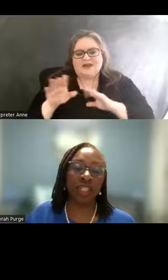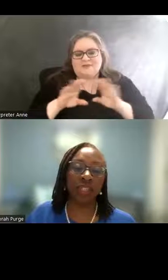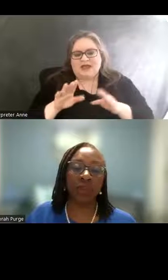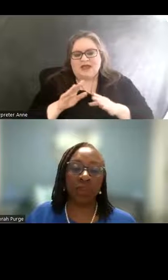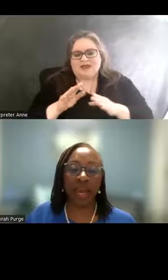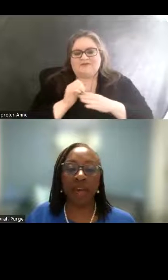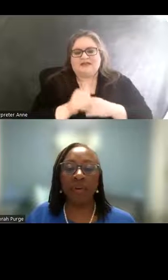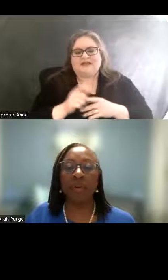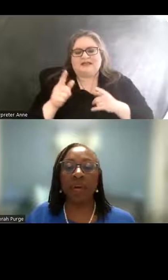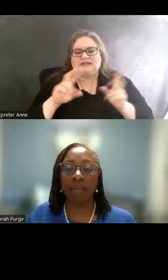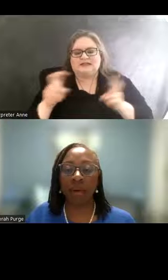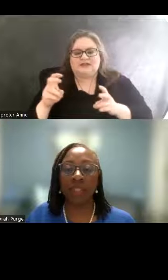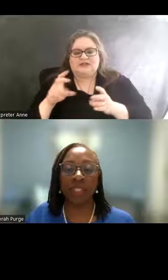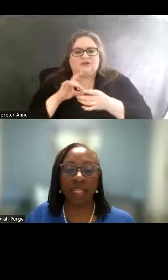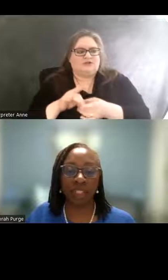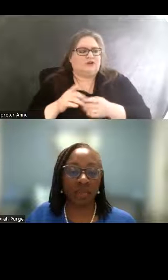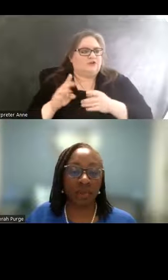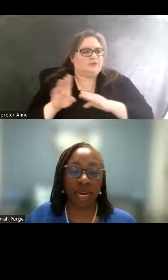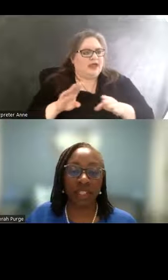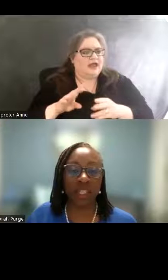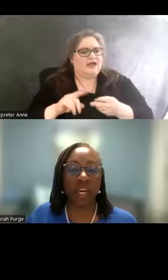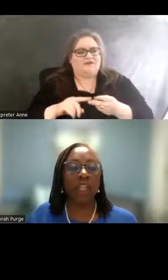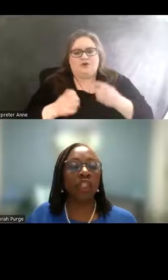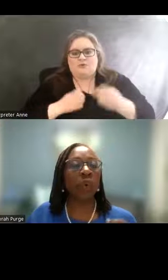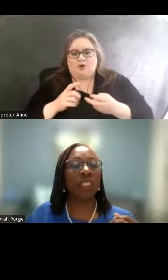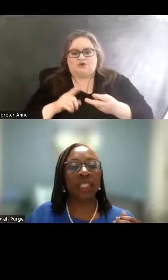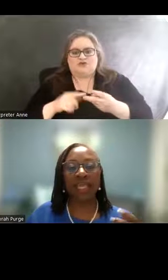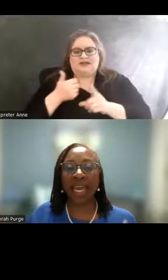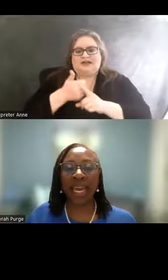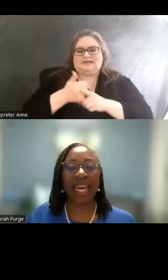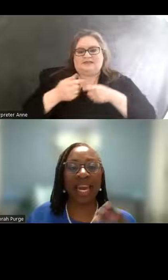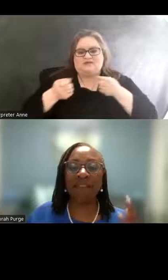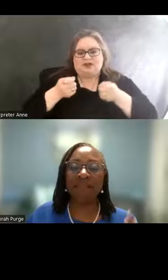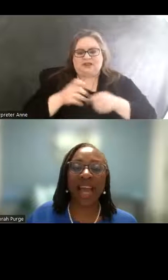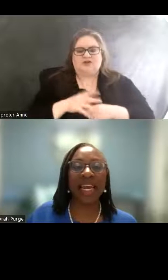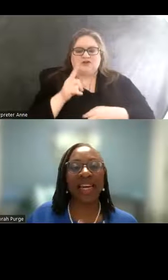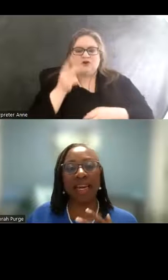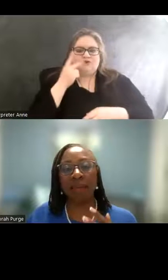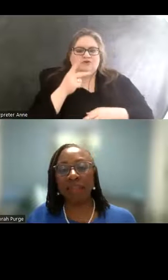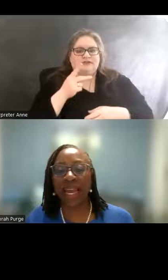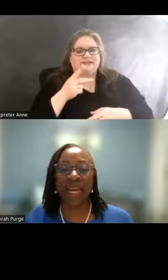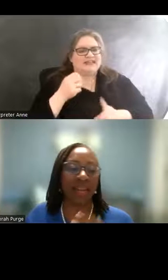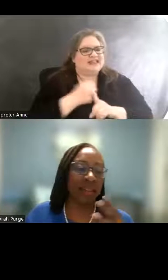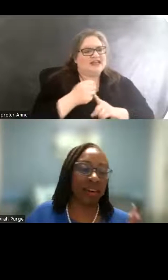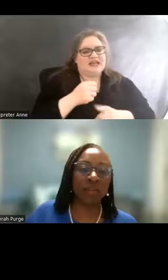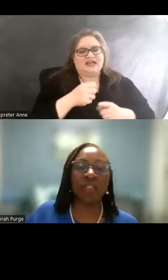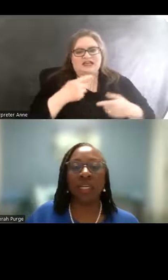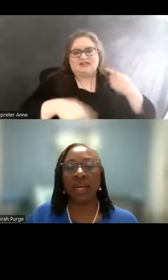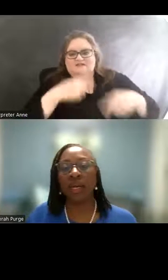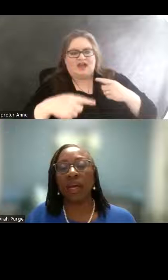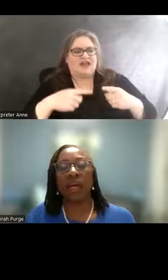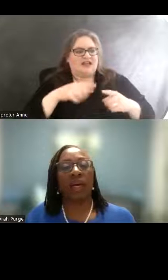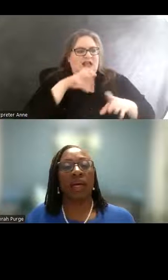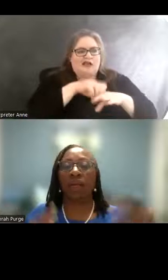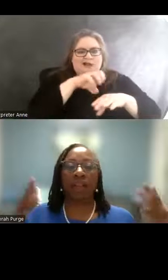to issues with behavior, emotion, and self-regulation. So we're seeing the hitting and the fighting and the biting and the cursing